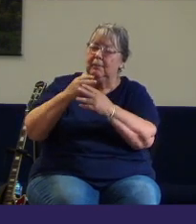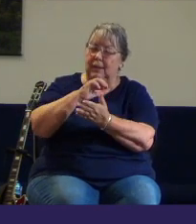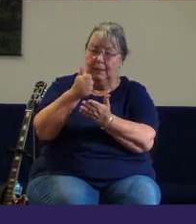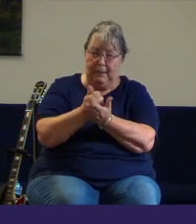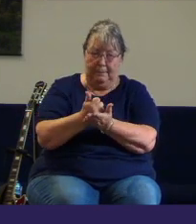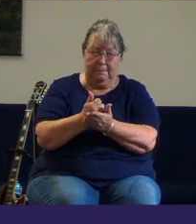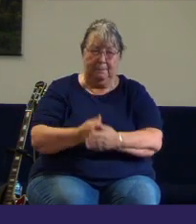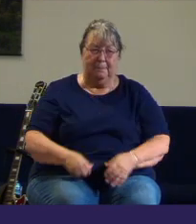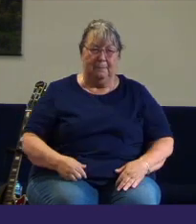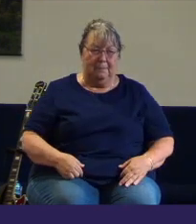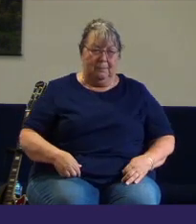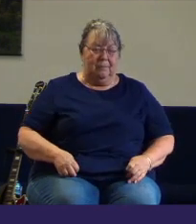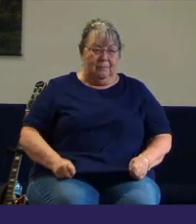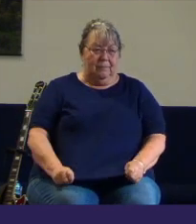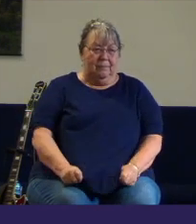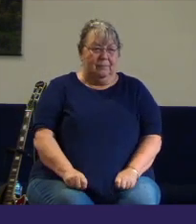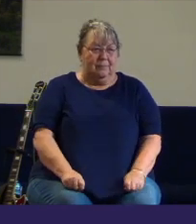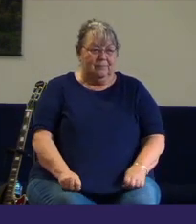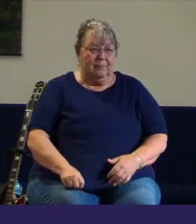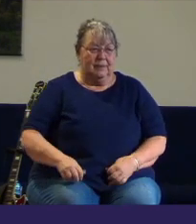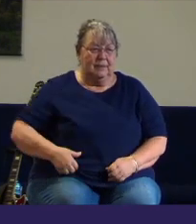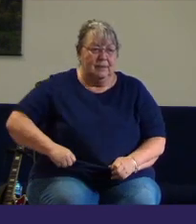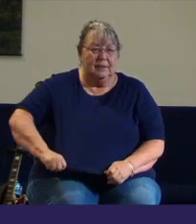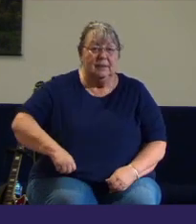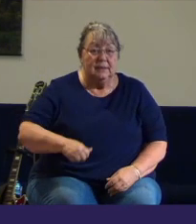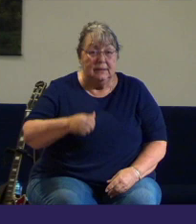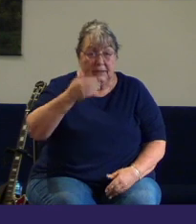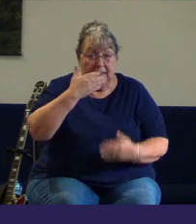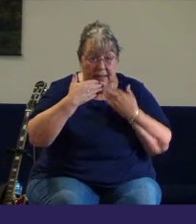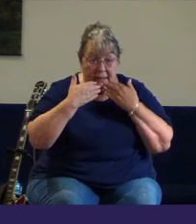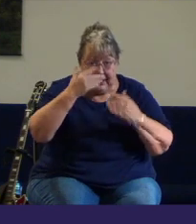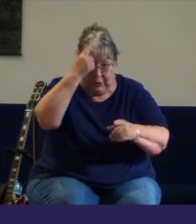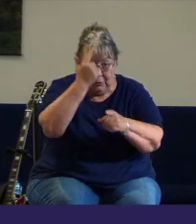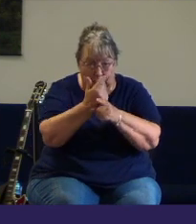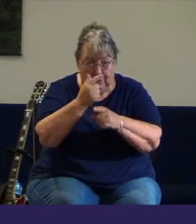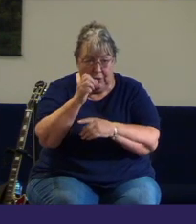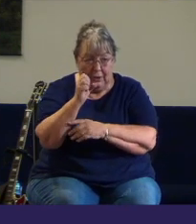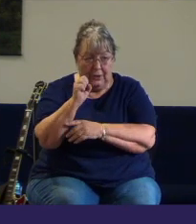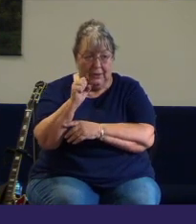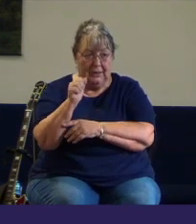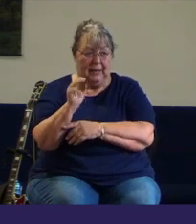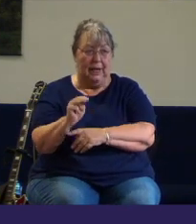Amen. Amen. Amen. Thank you, Brother Sam.